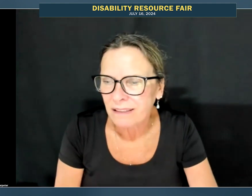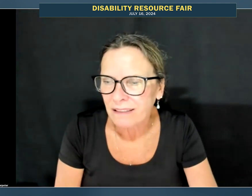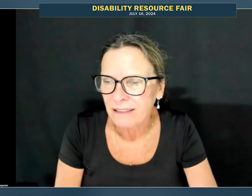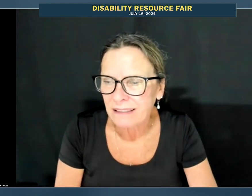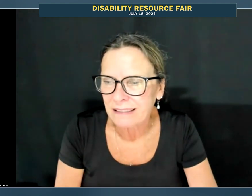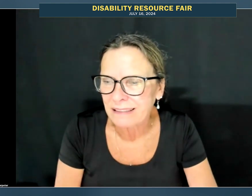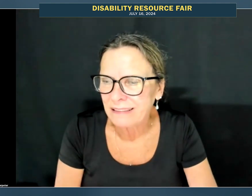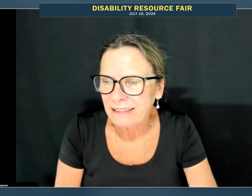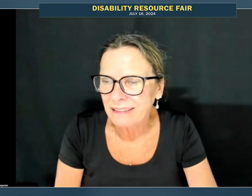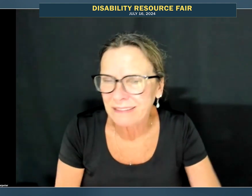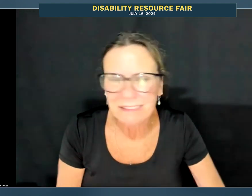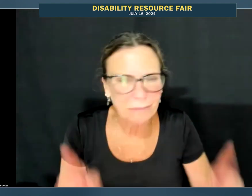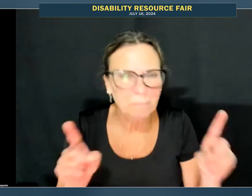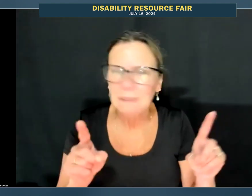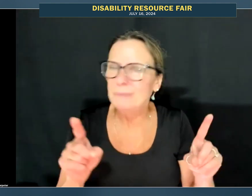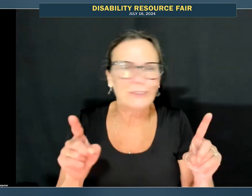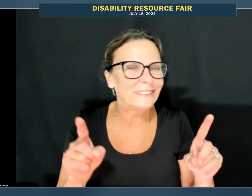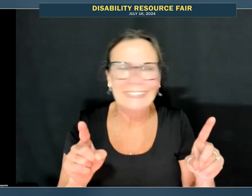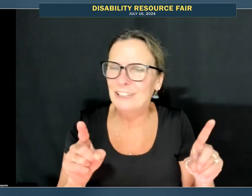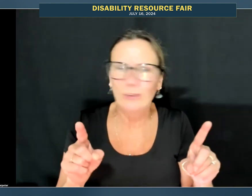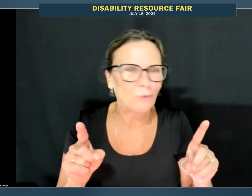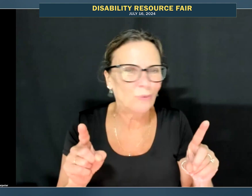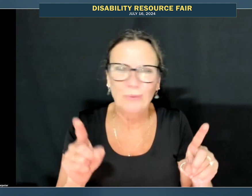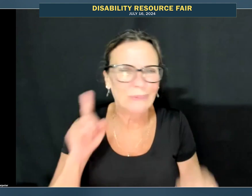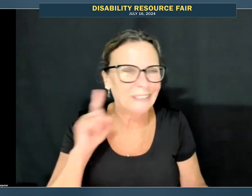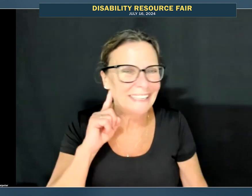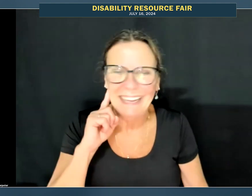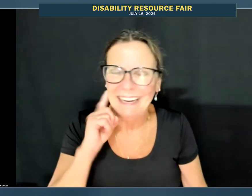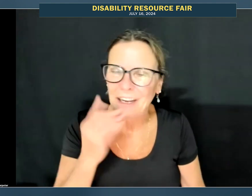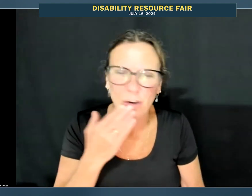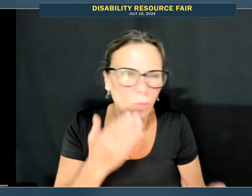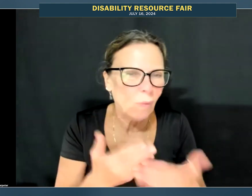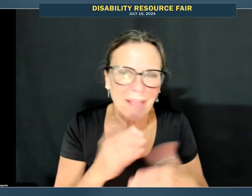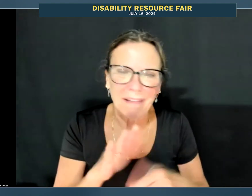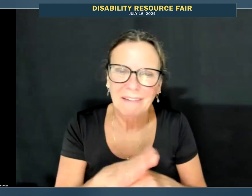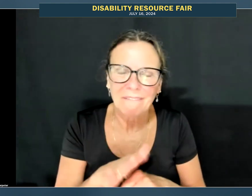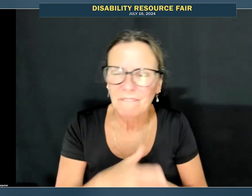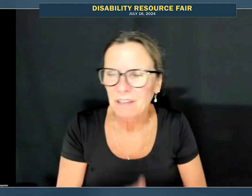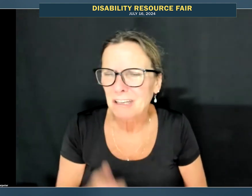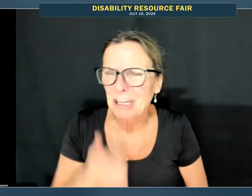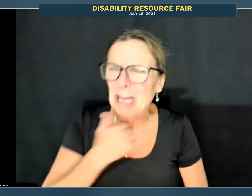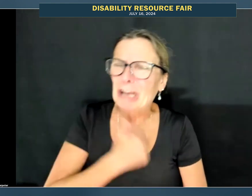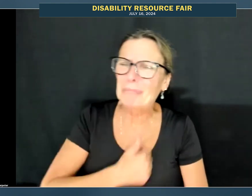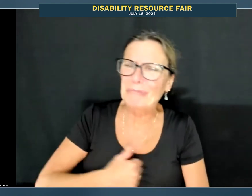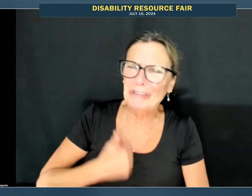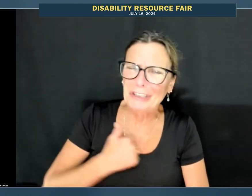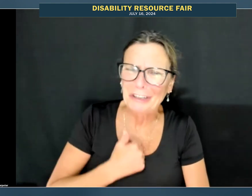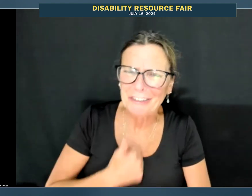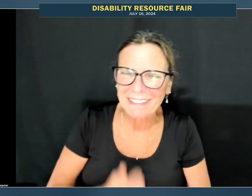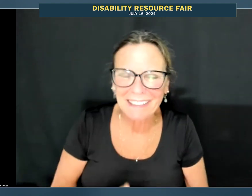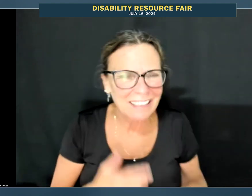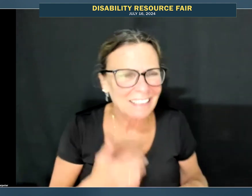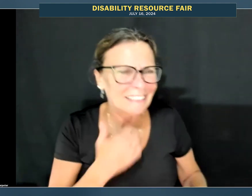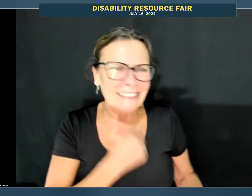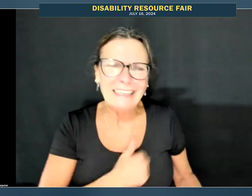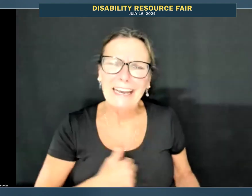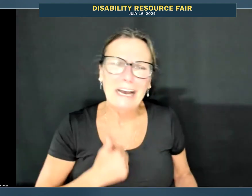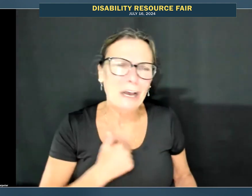I'm seeing people nod their head no. No. Hey, I'm sorry, Dan. I'm sorry,